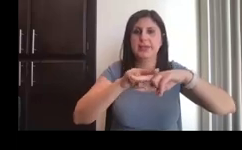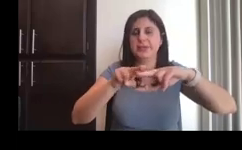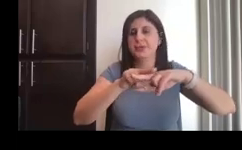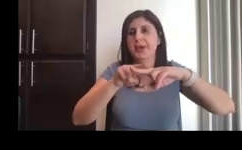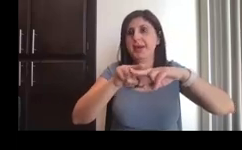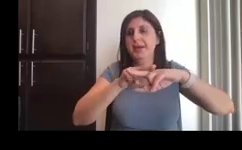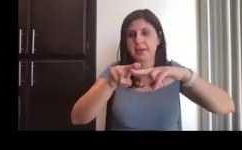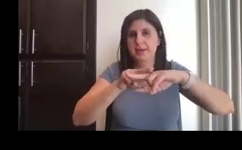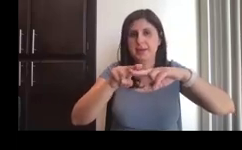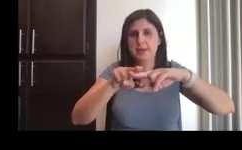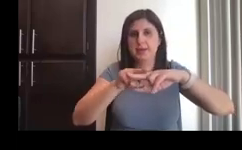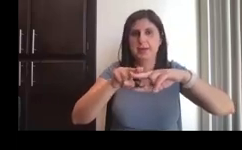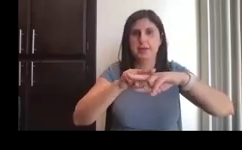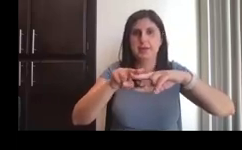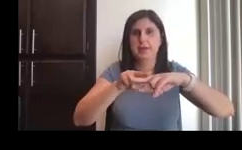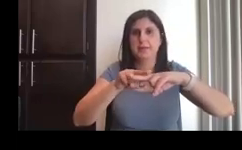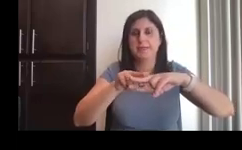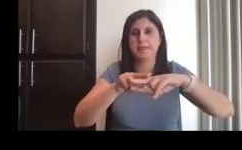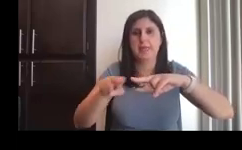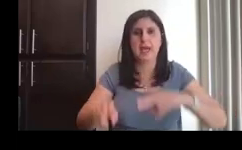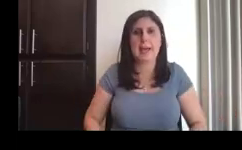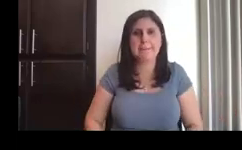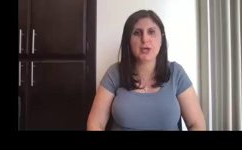I take the train.